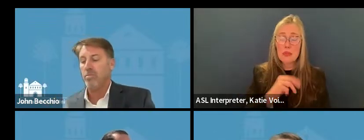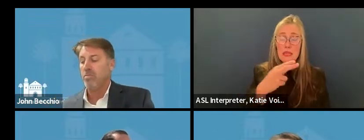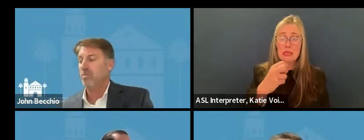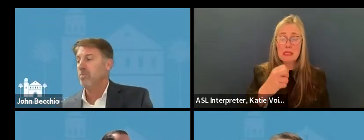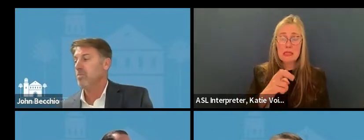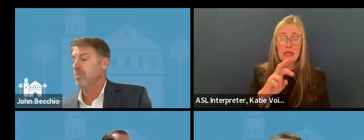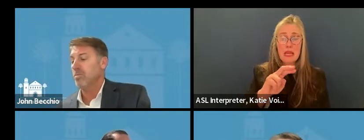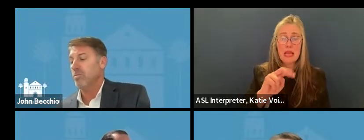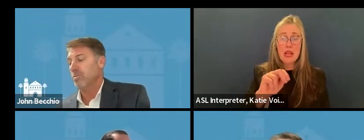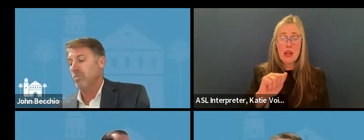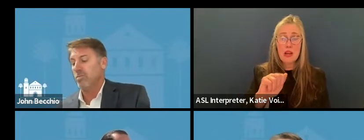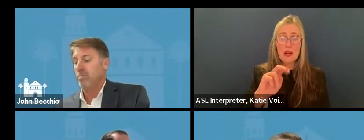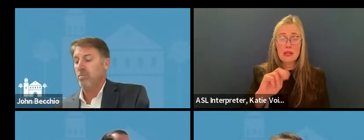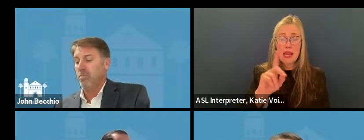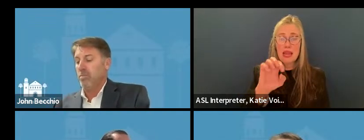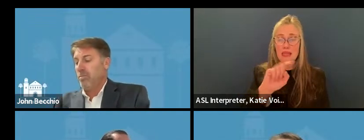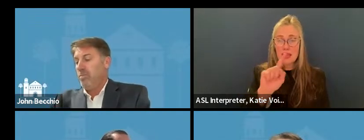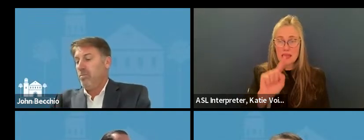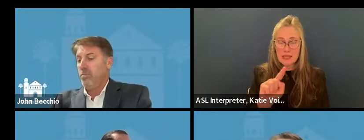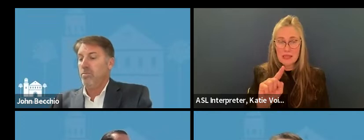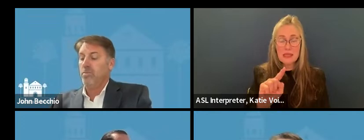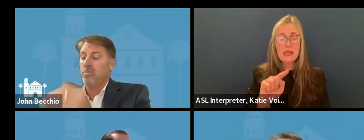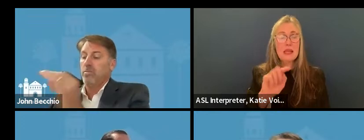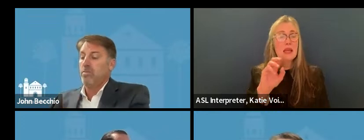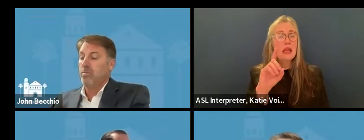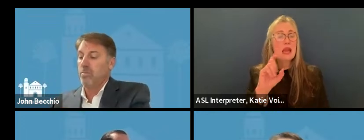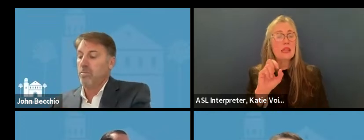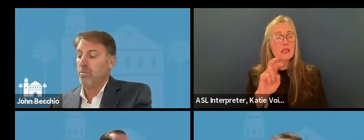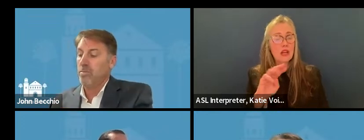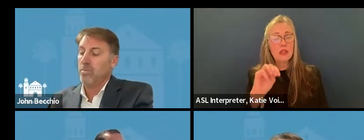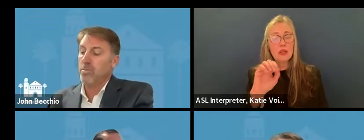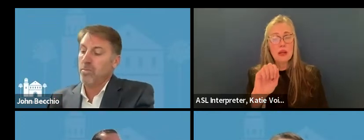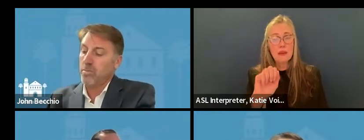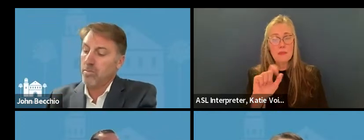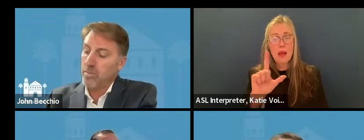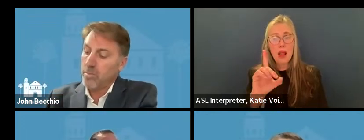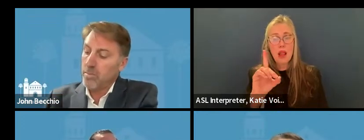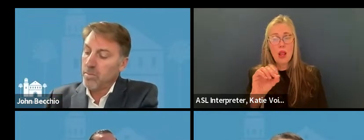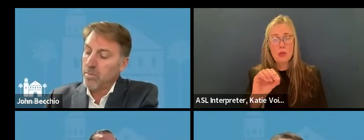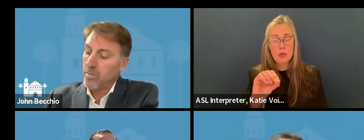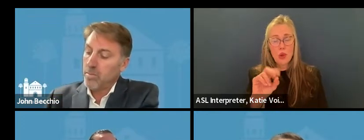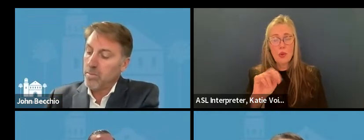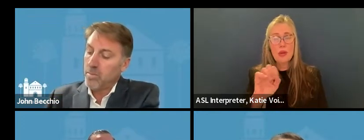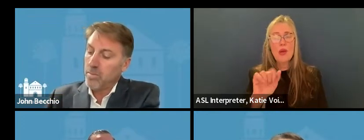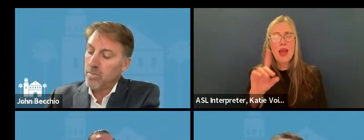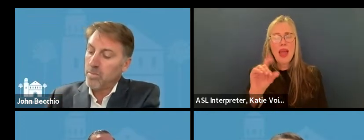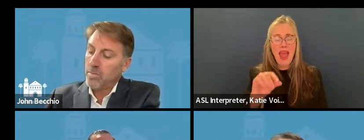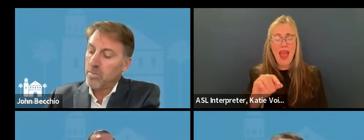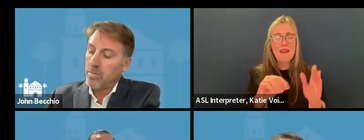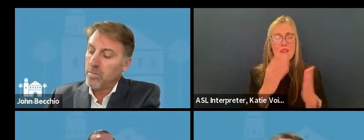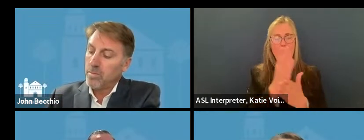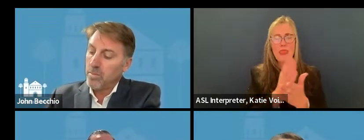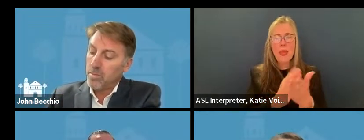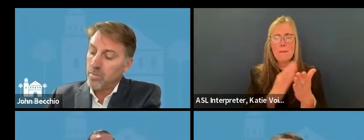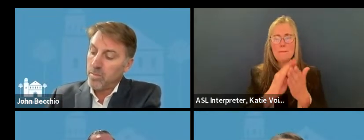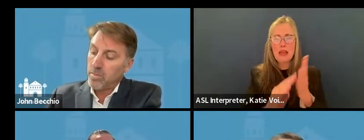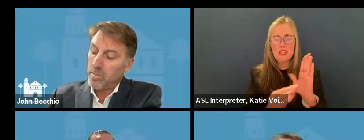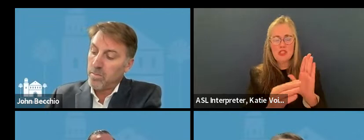a budget item every year that's included in the budget specifically for this